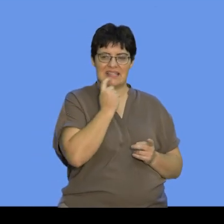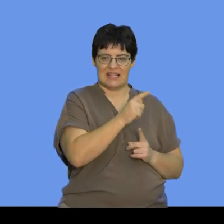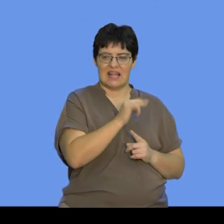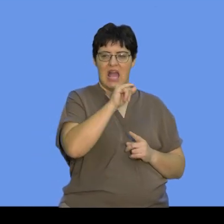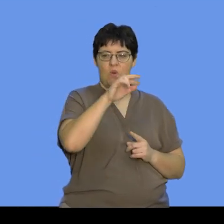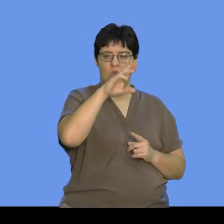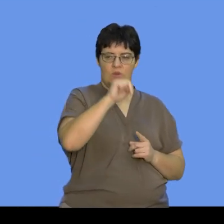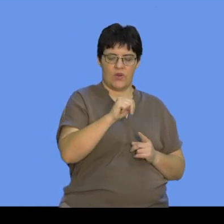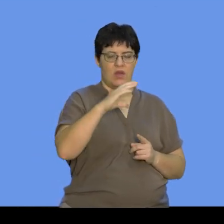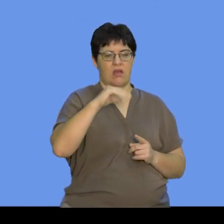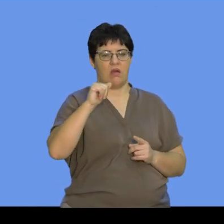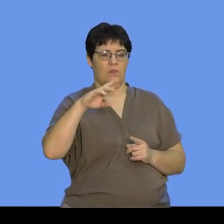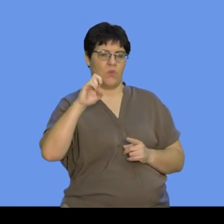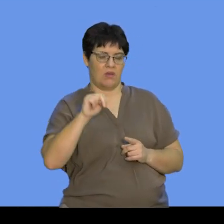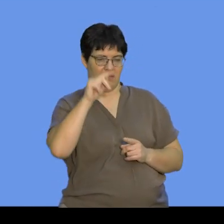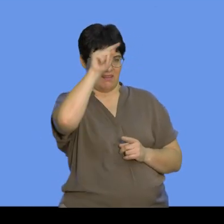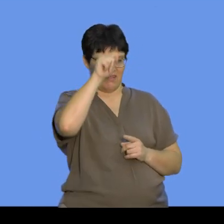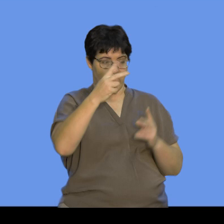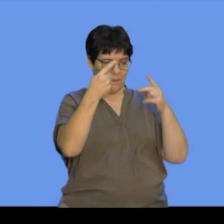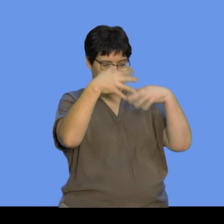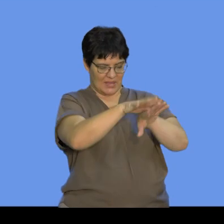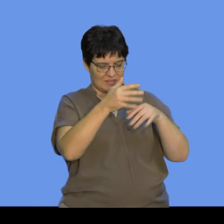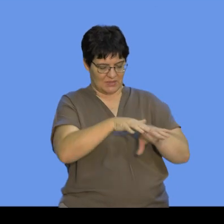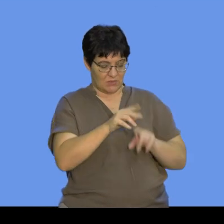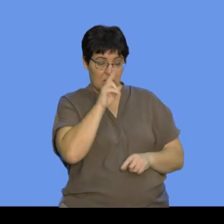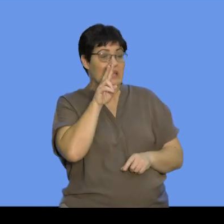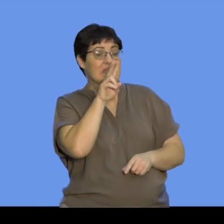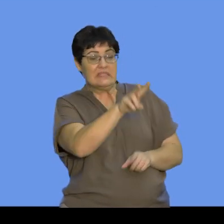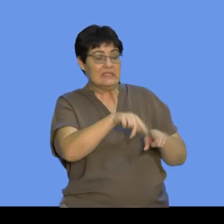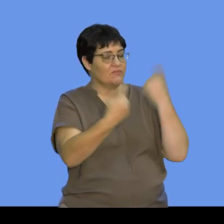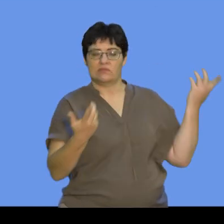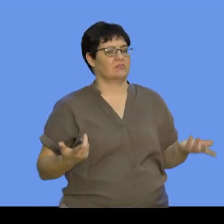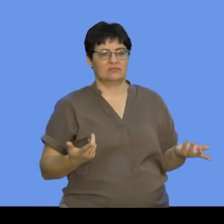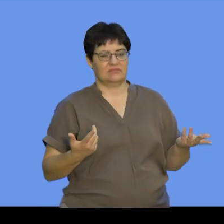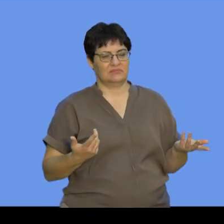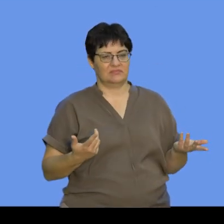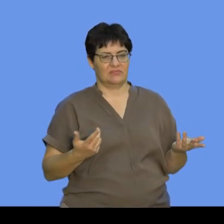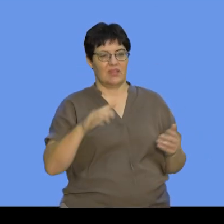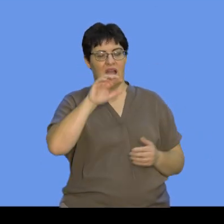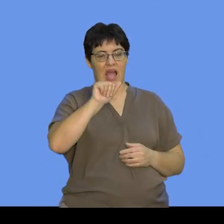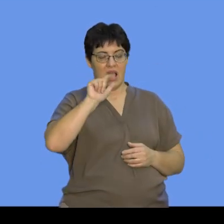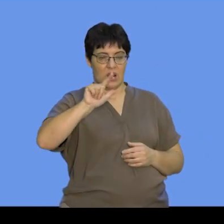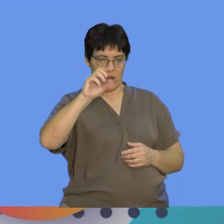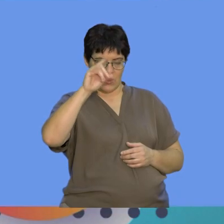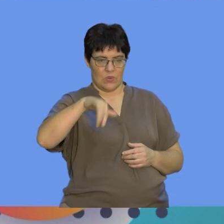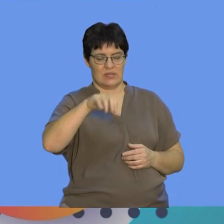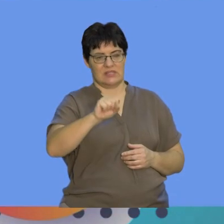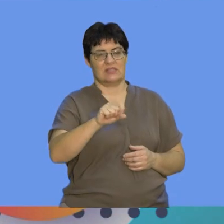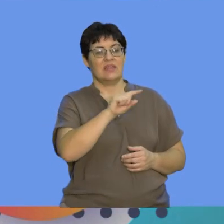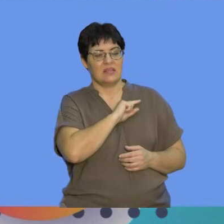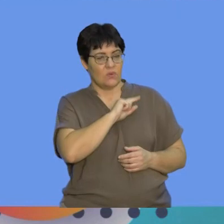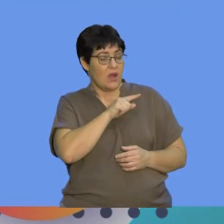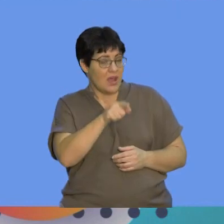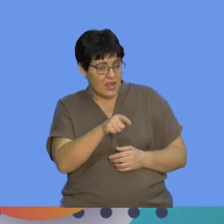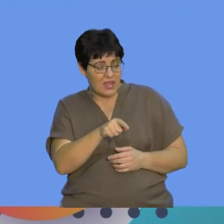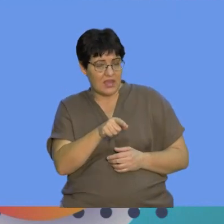But also, bear in mind, the alloys actually are the main reason why we have alloys. It's based on